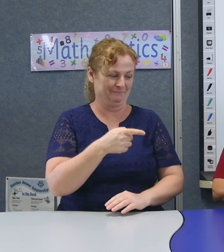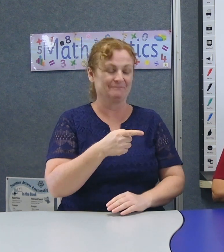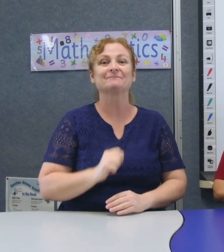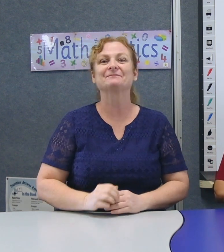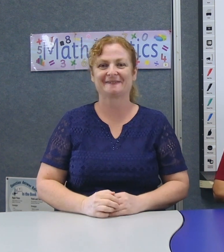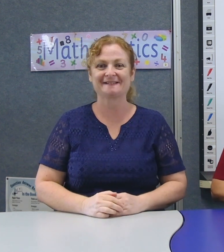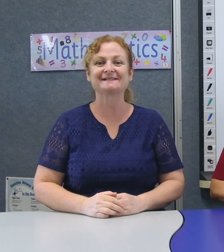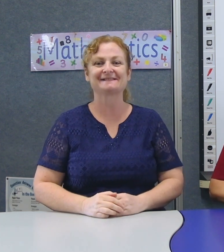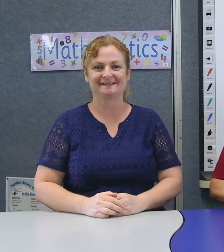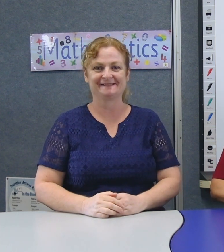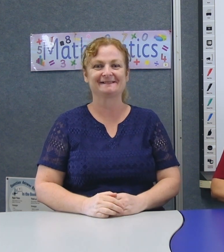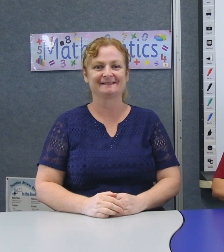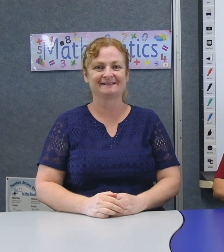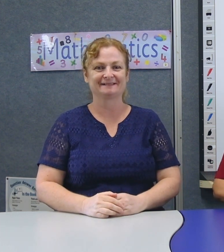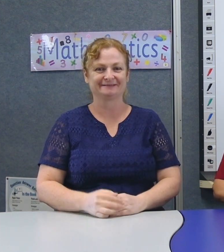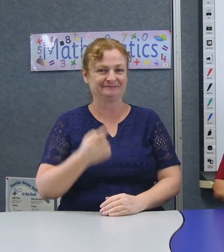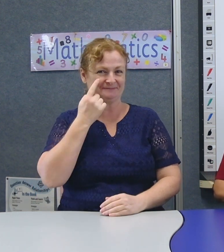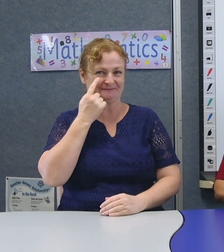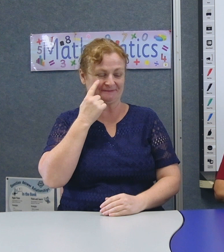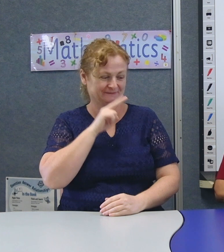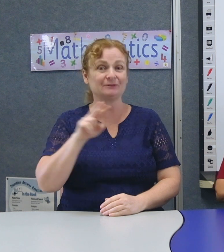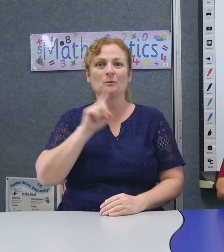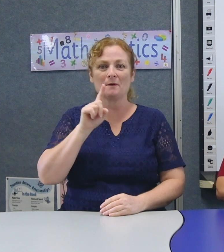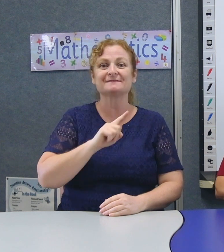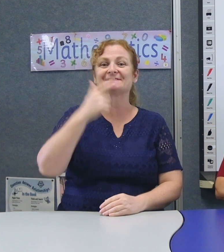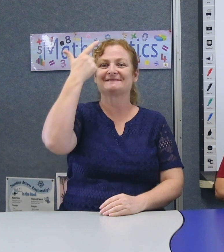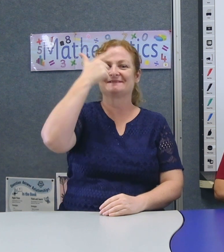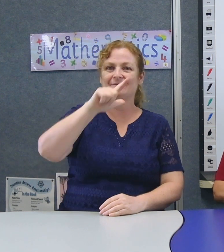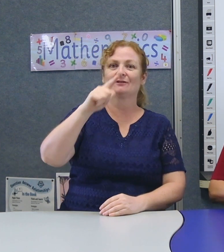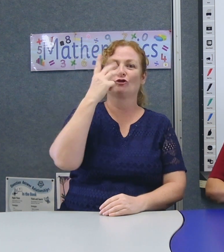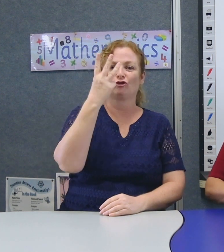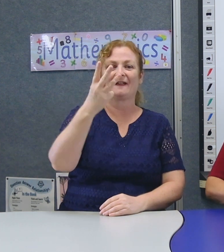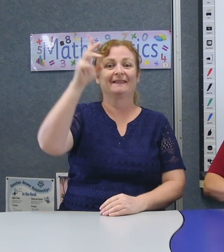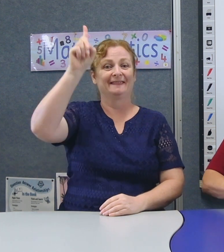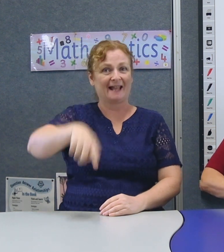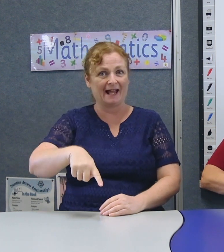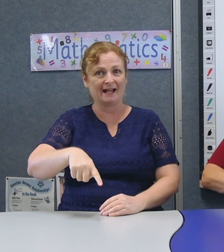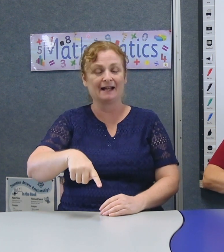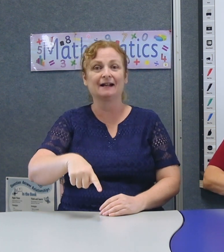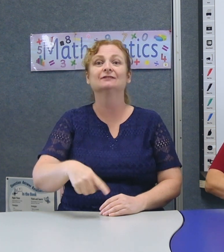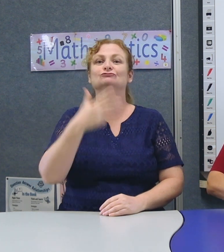73,000.